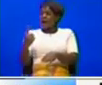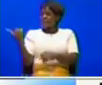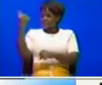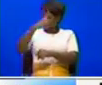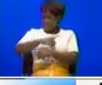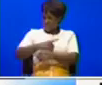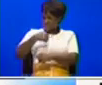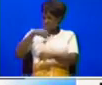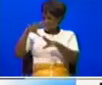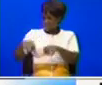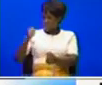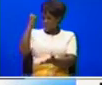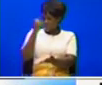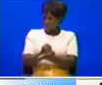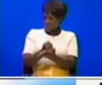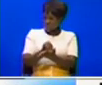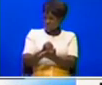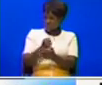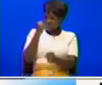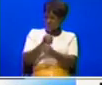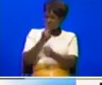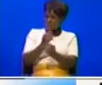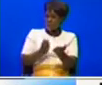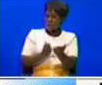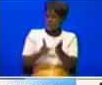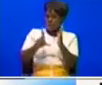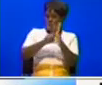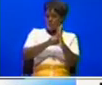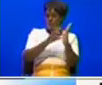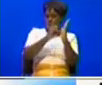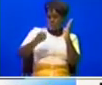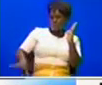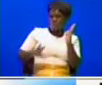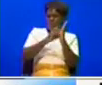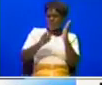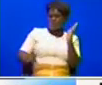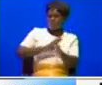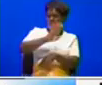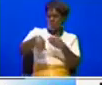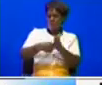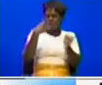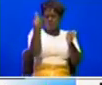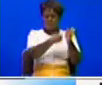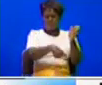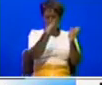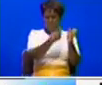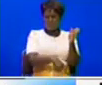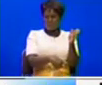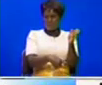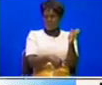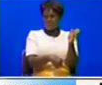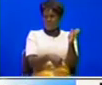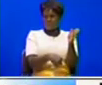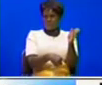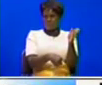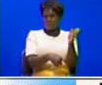office, we are going to bring laws to ensure that we bring down these taxes. If you're paying, you said you would abolish,